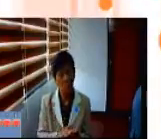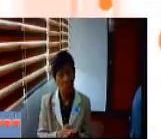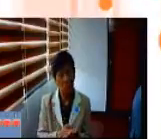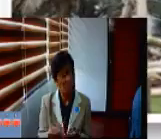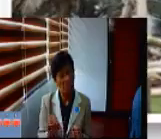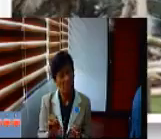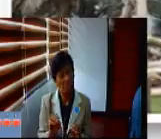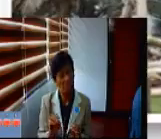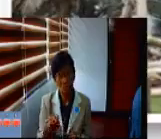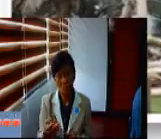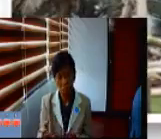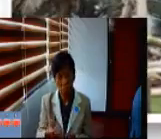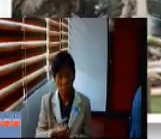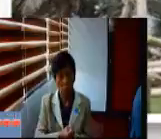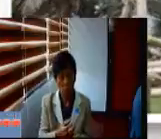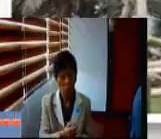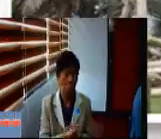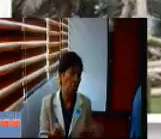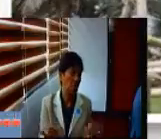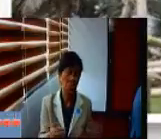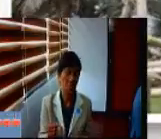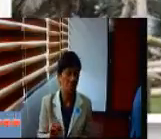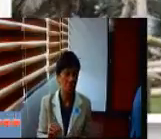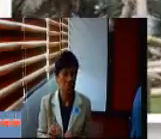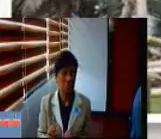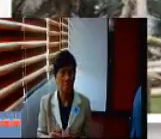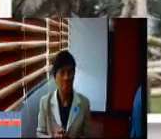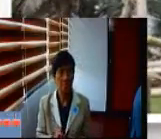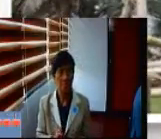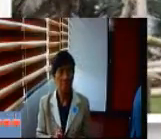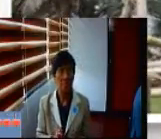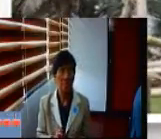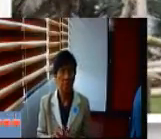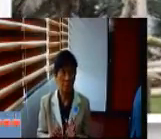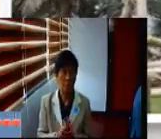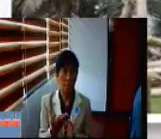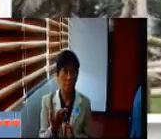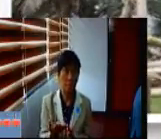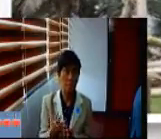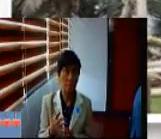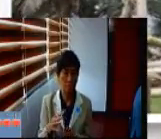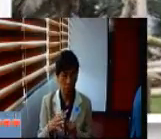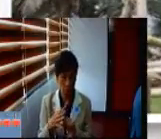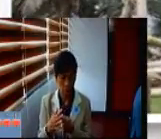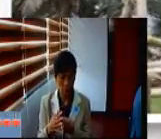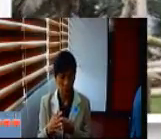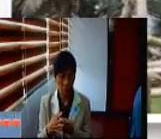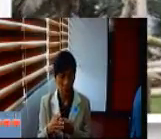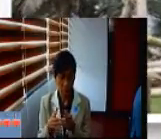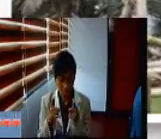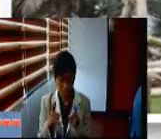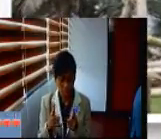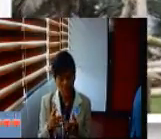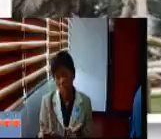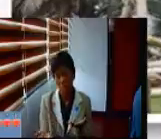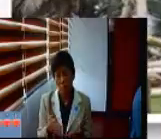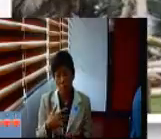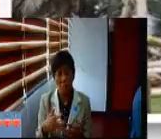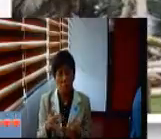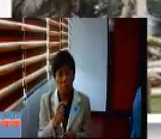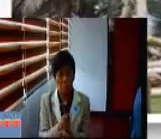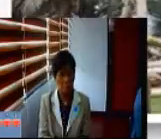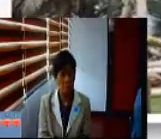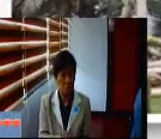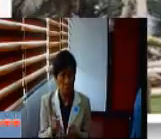Next. And just this one, we also started looking at whether traditionally people has